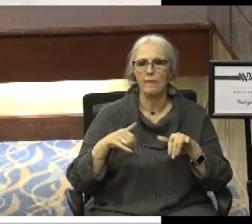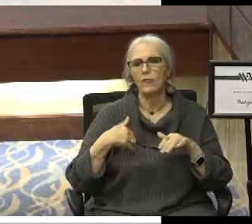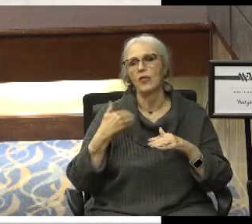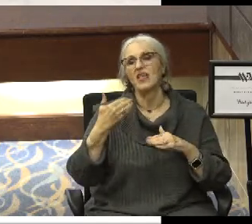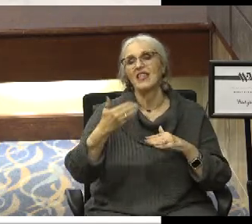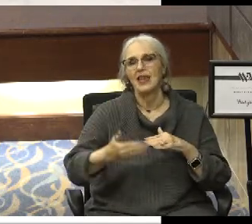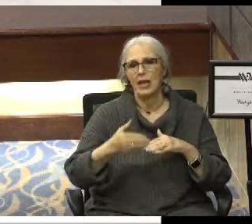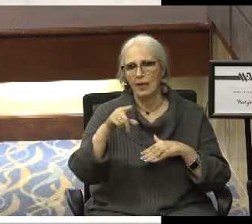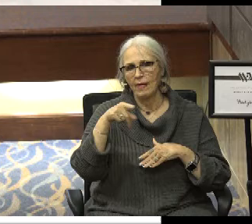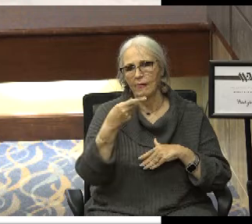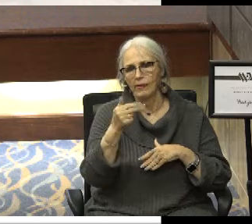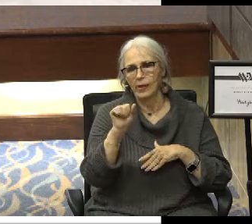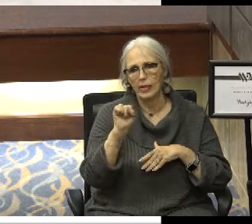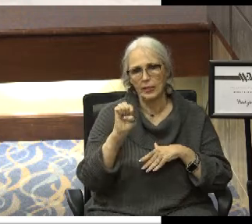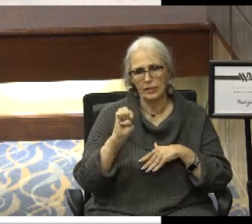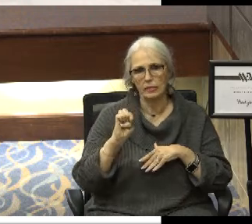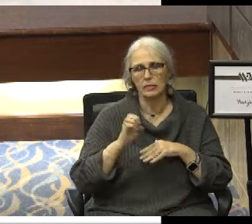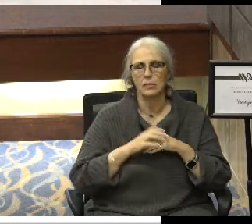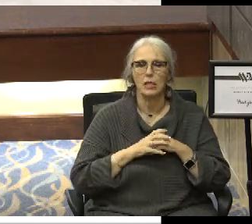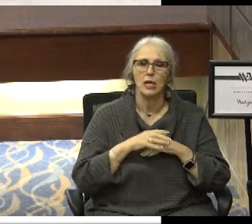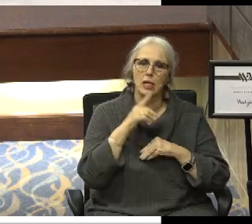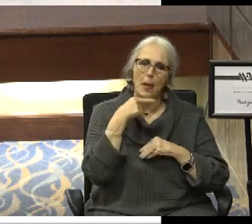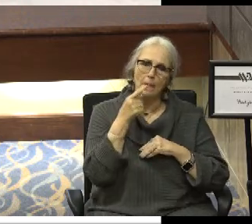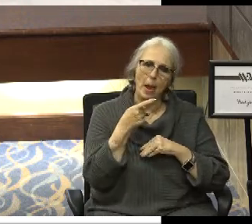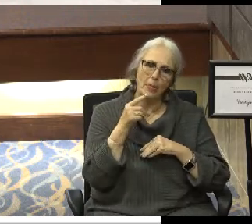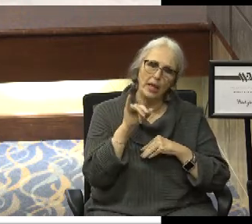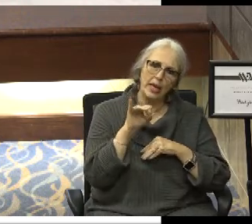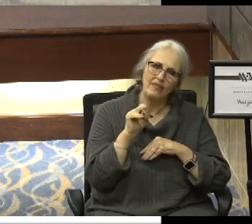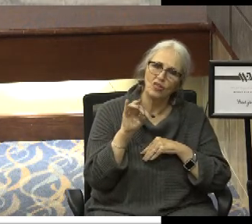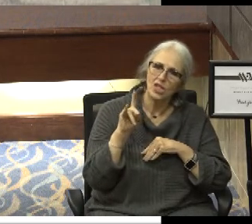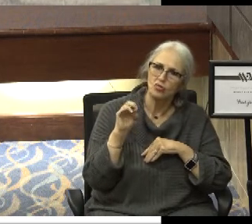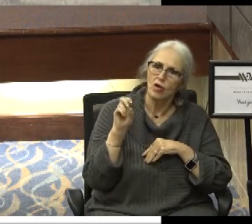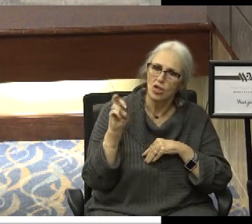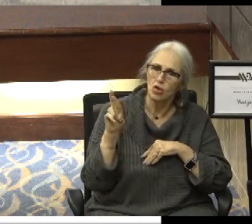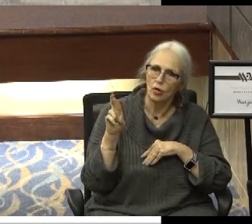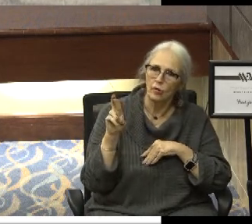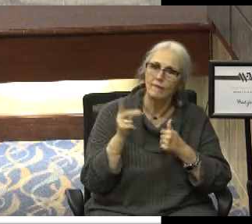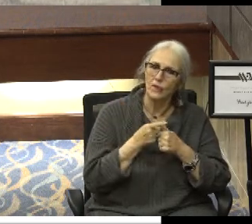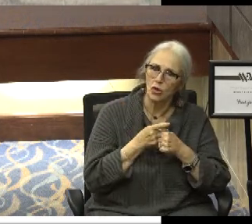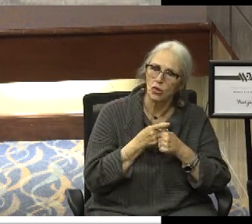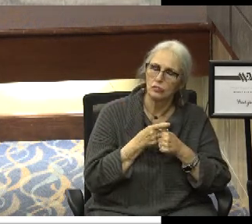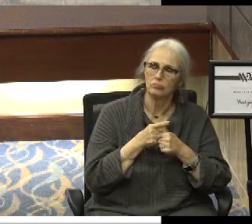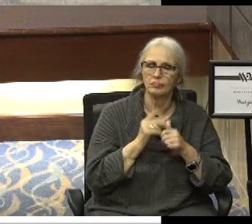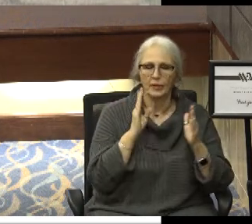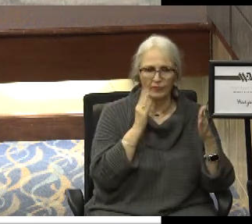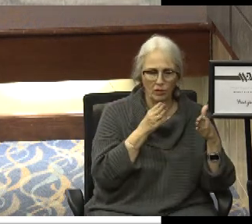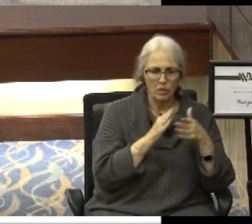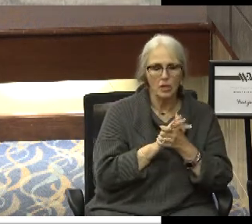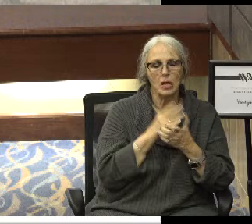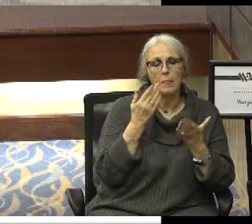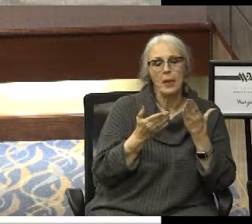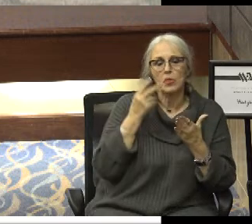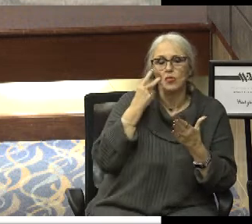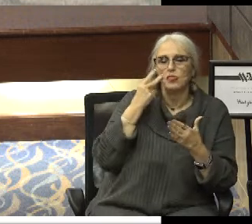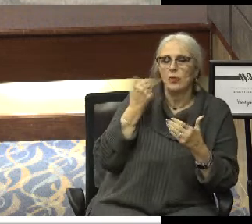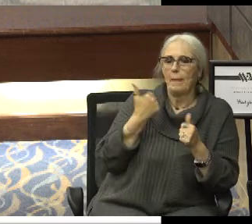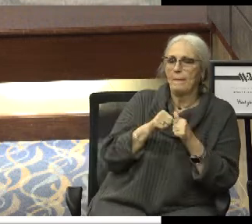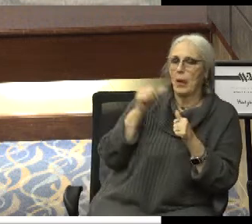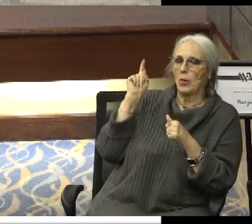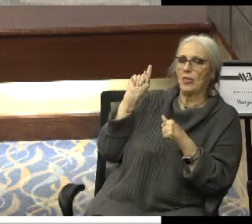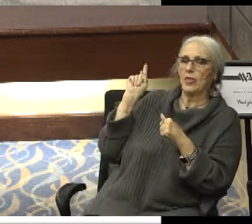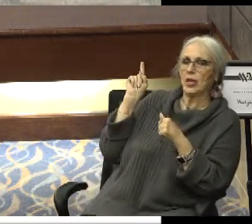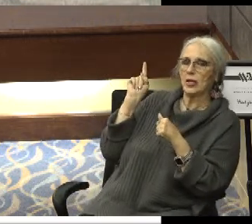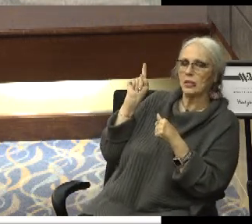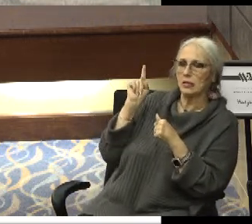phase. So let's talk about the public infrastructure first. So you may recall this graphic shows just what that